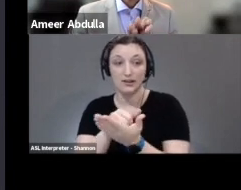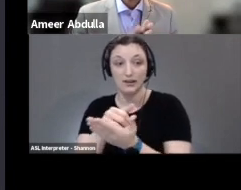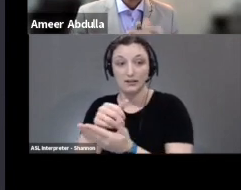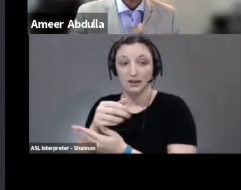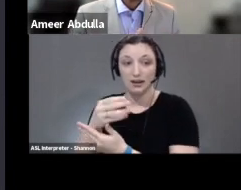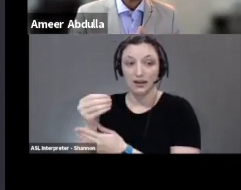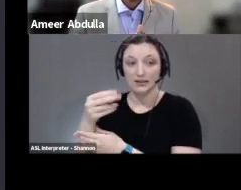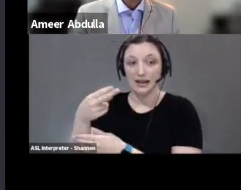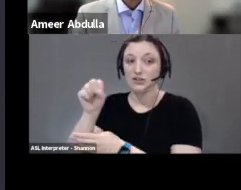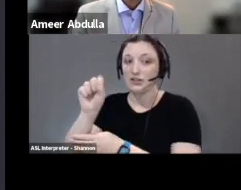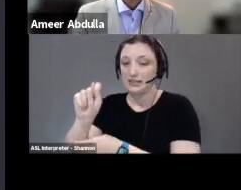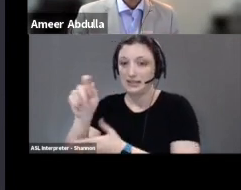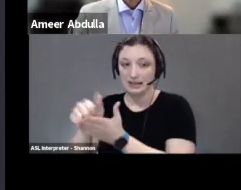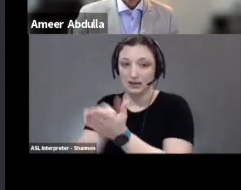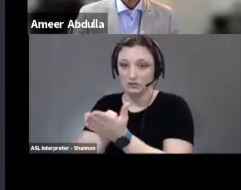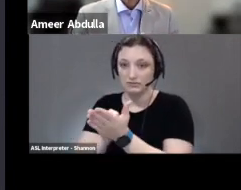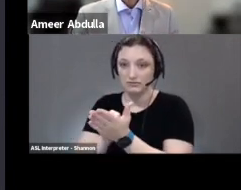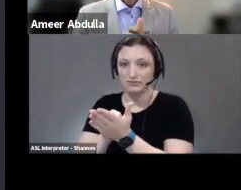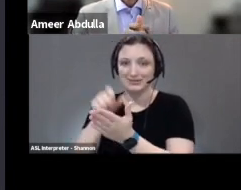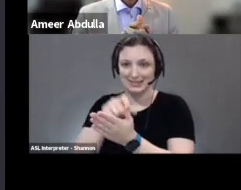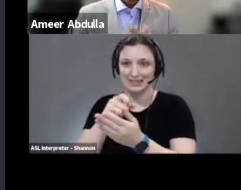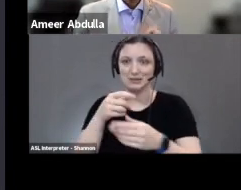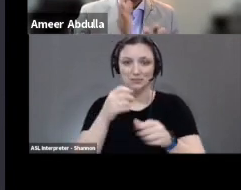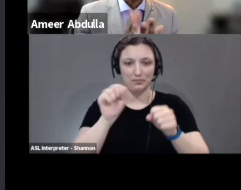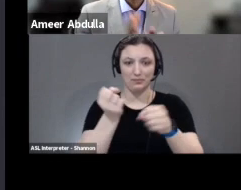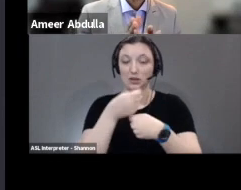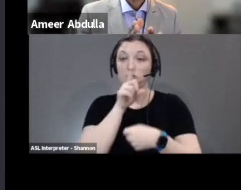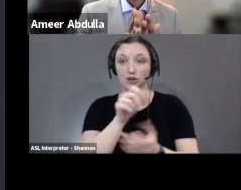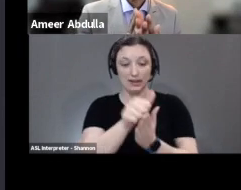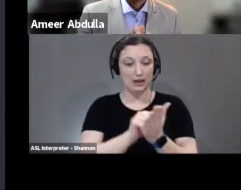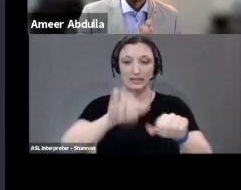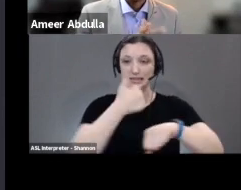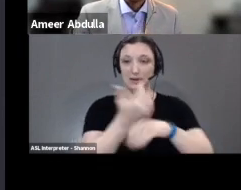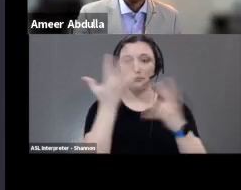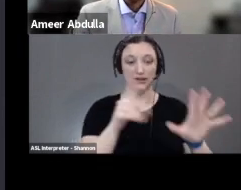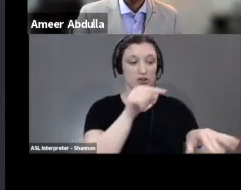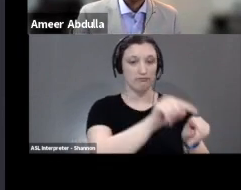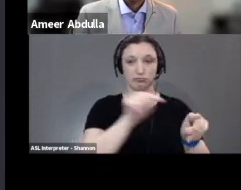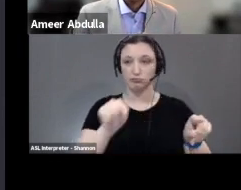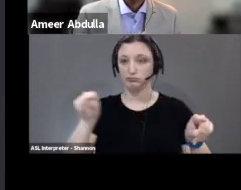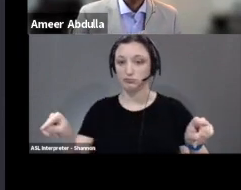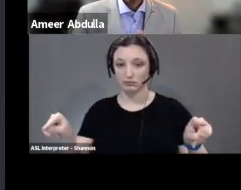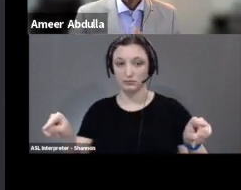So before you go and pay yourself a salary or a bonus, make sure your payroll account is open.